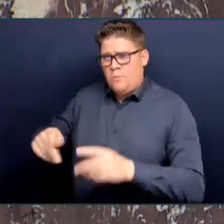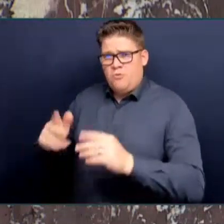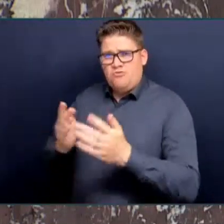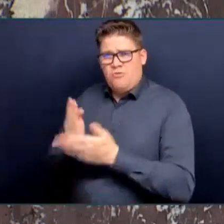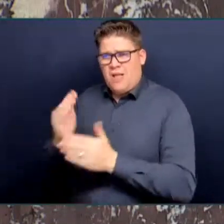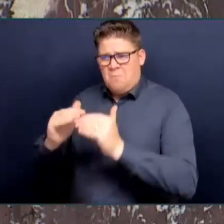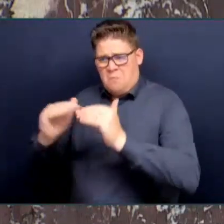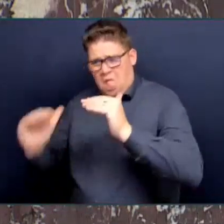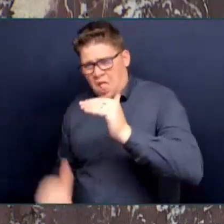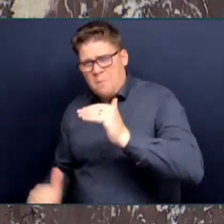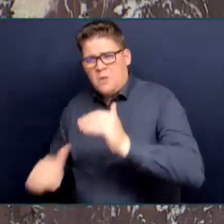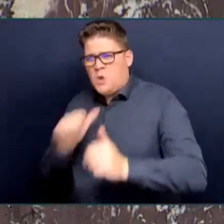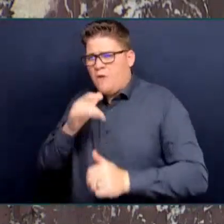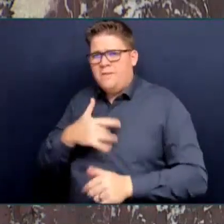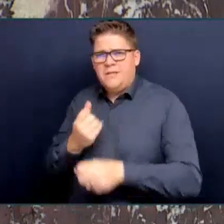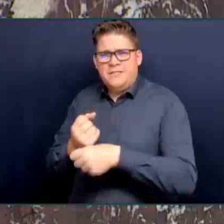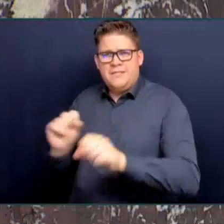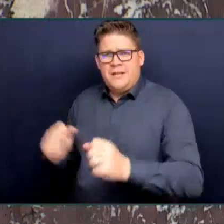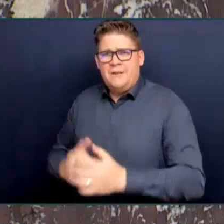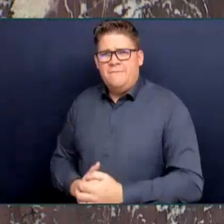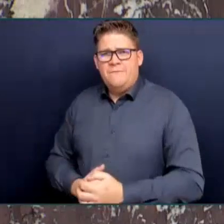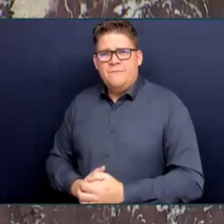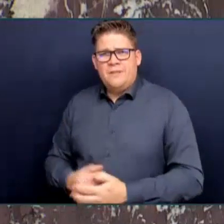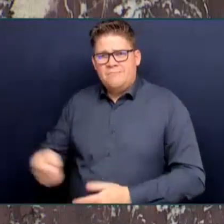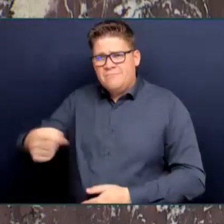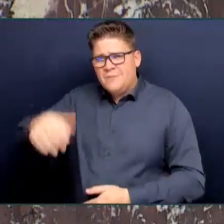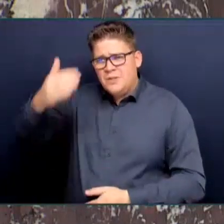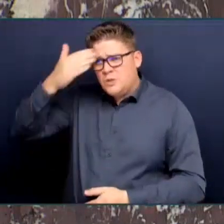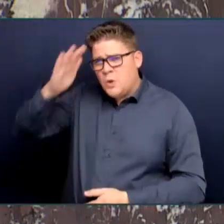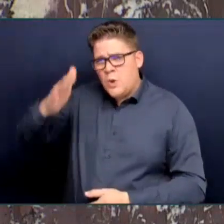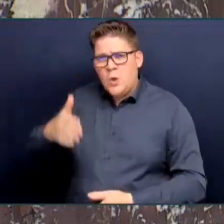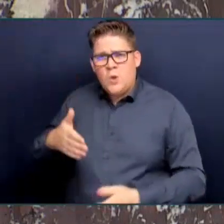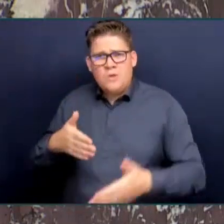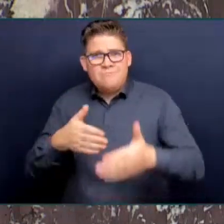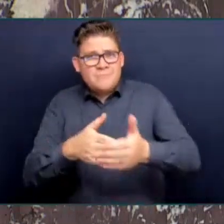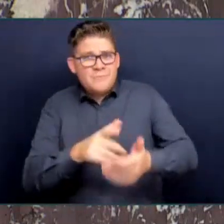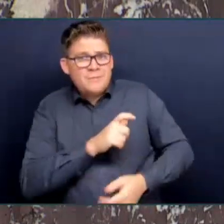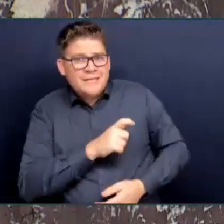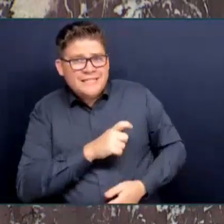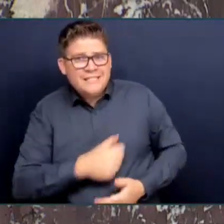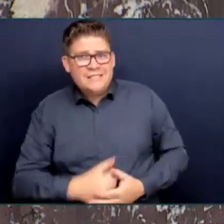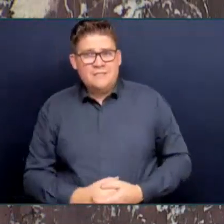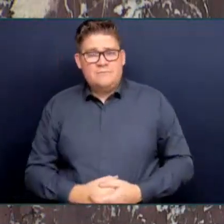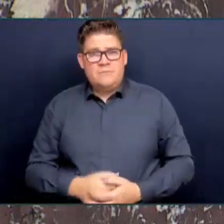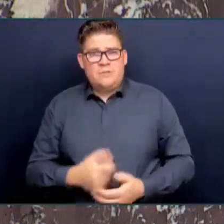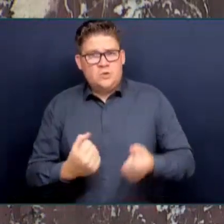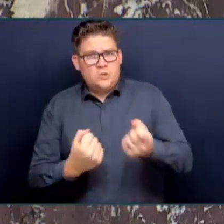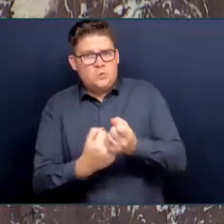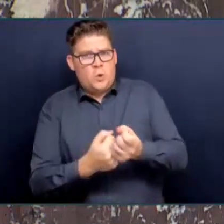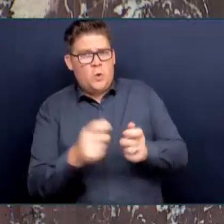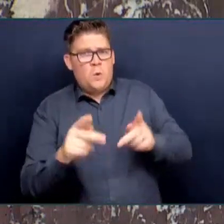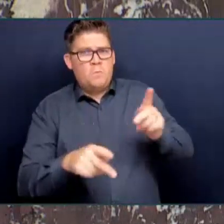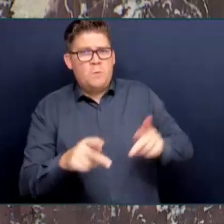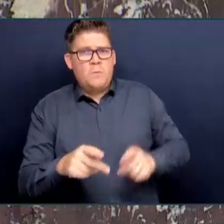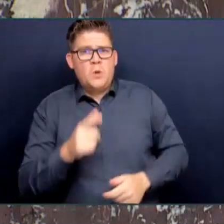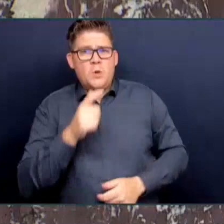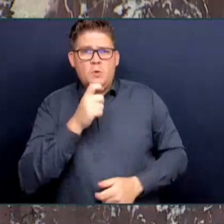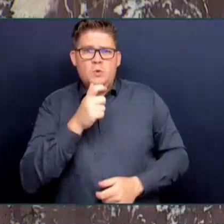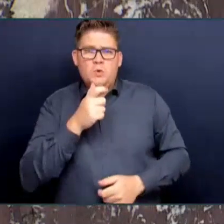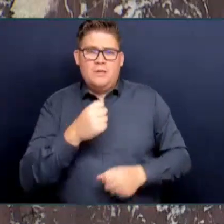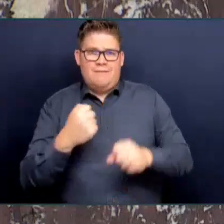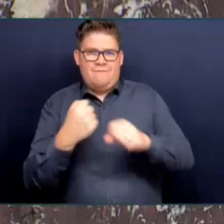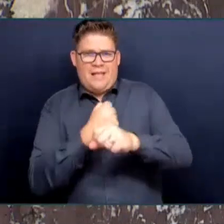enabled anarchists protesting the 2010 Olympics. He opposed police as militant activists with Pivot Legal